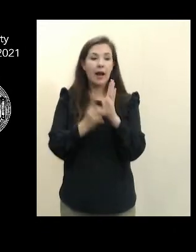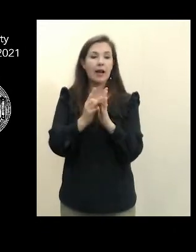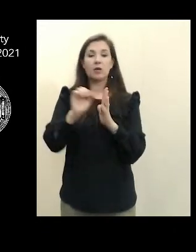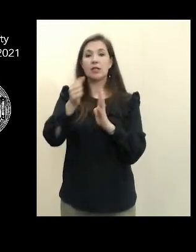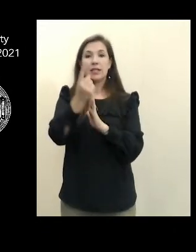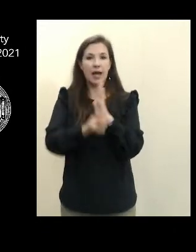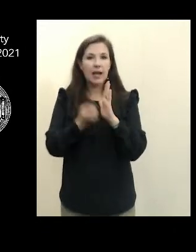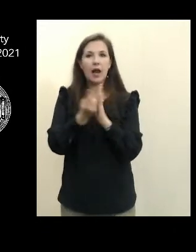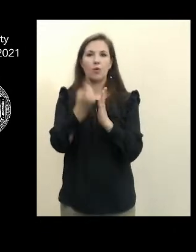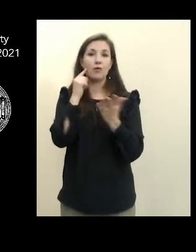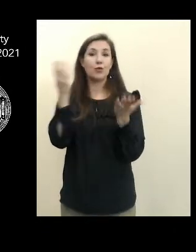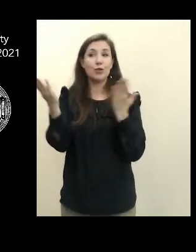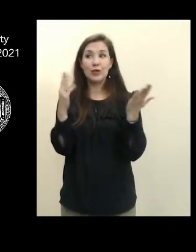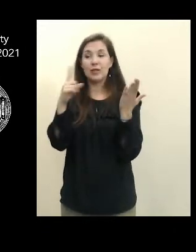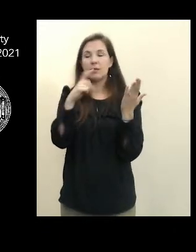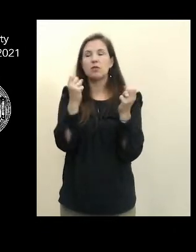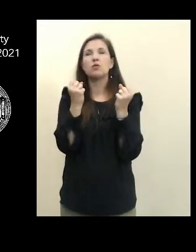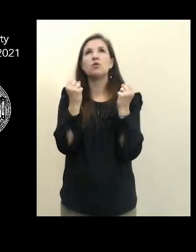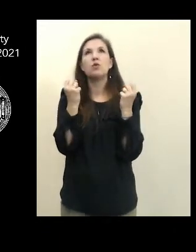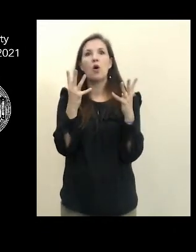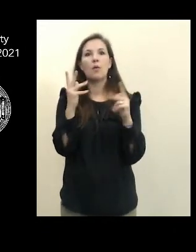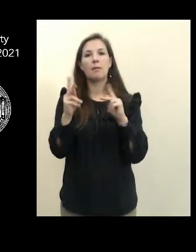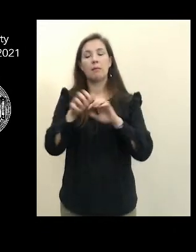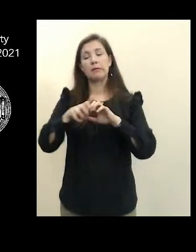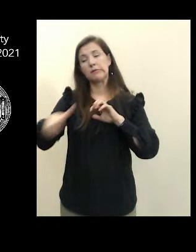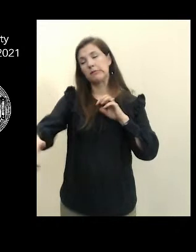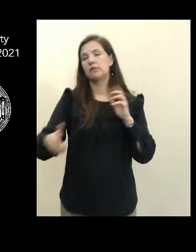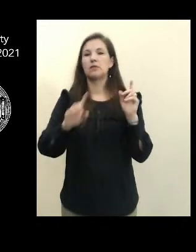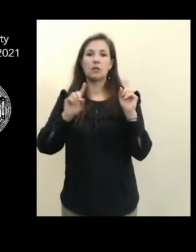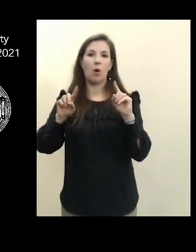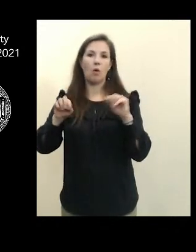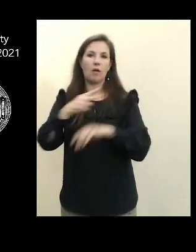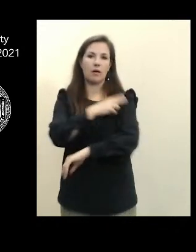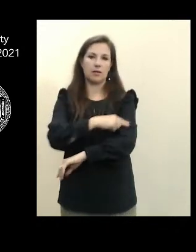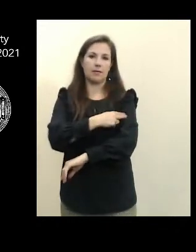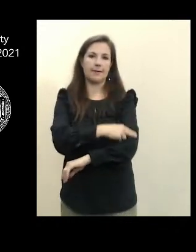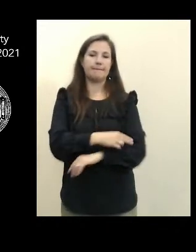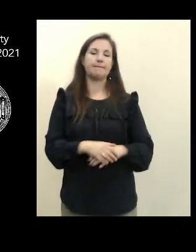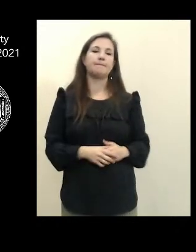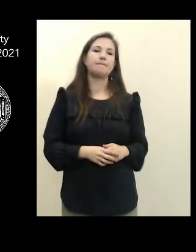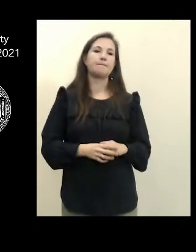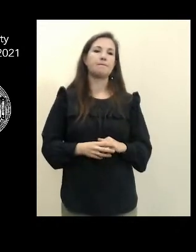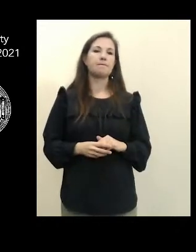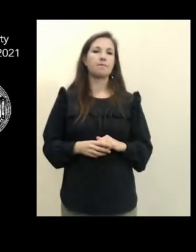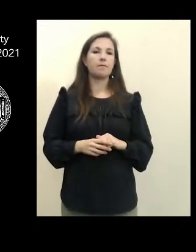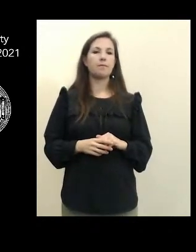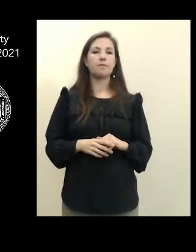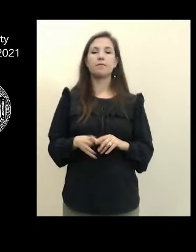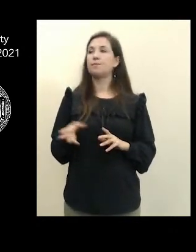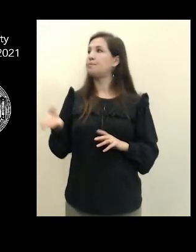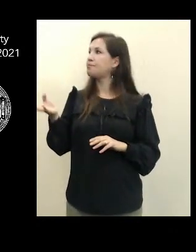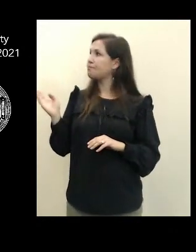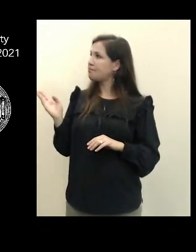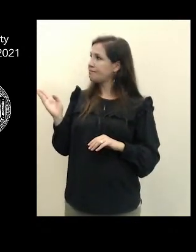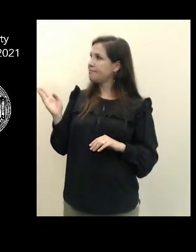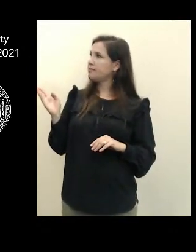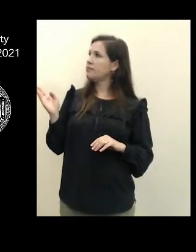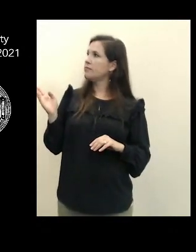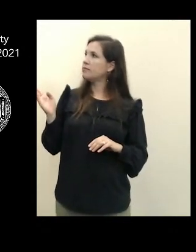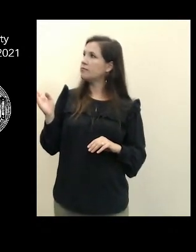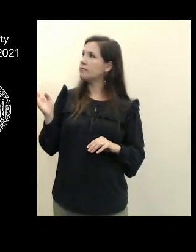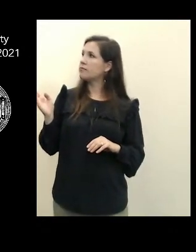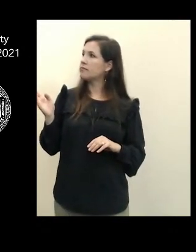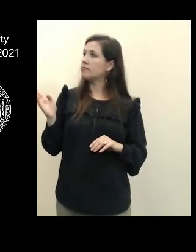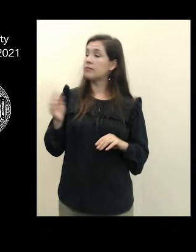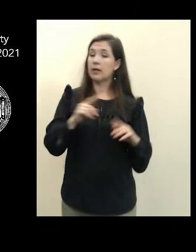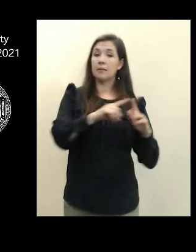service in hospitals just because there's so many people going to hospitals. And then you look at the data chart as it pertains to the beginning